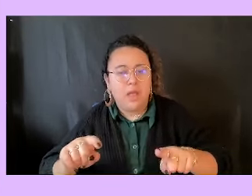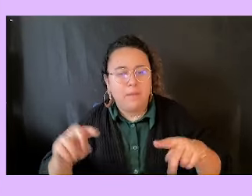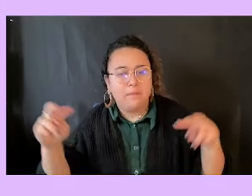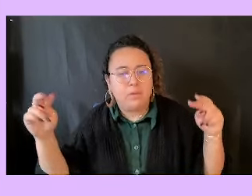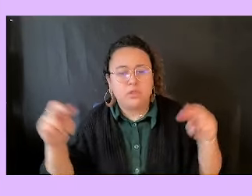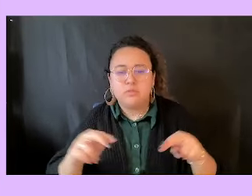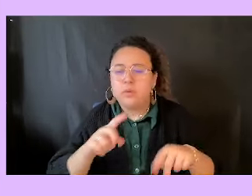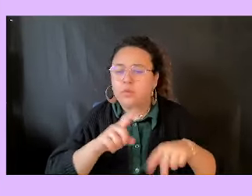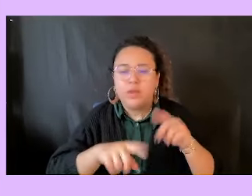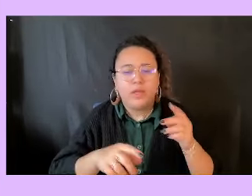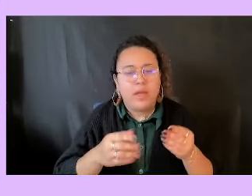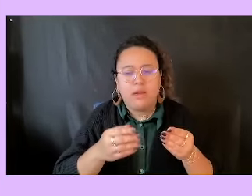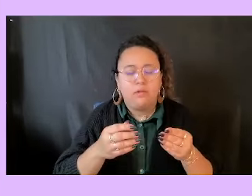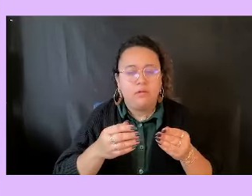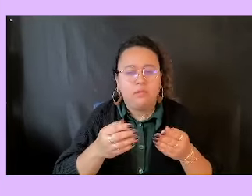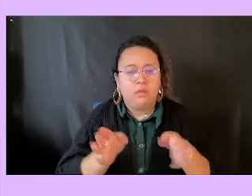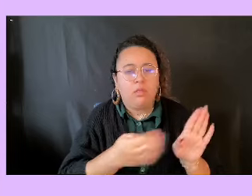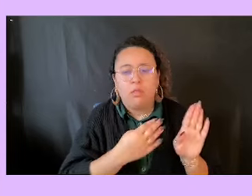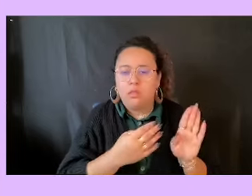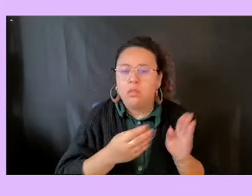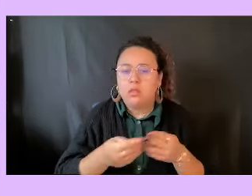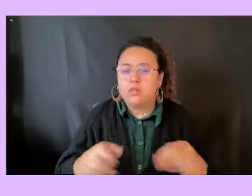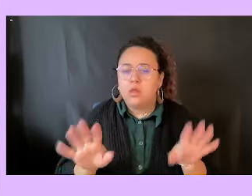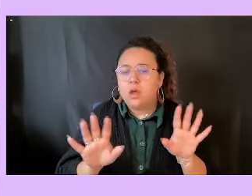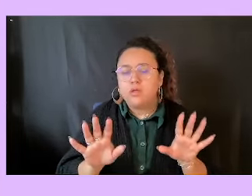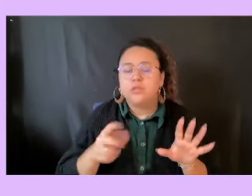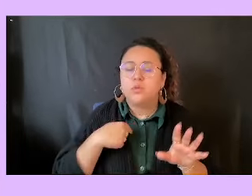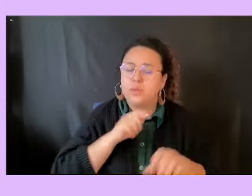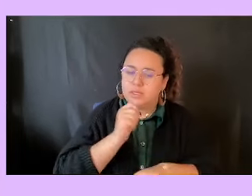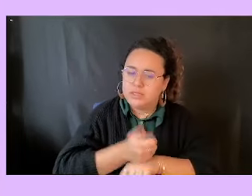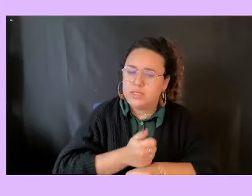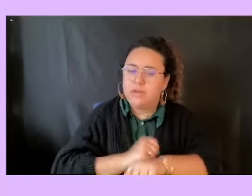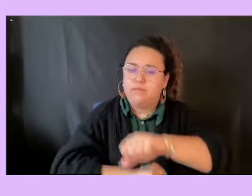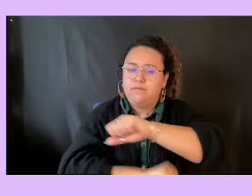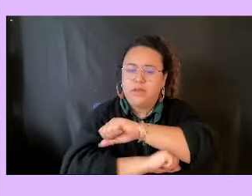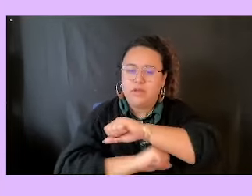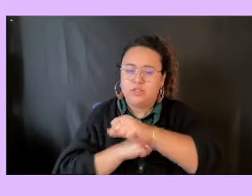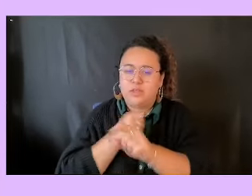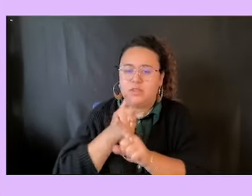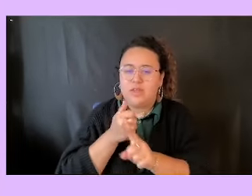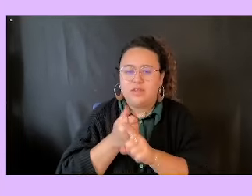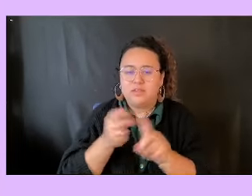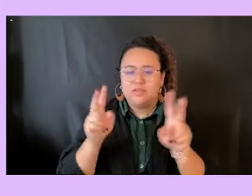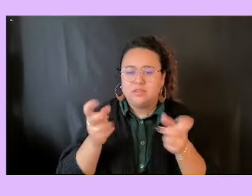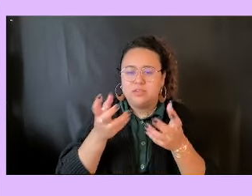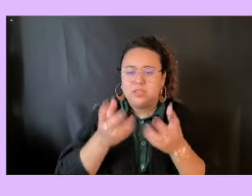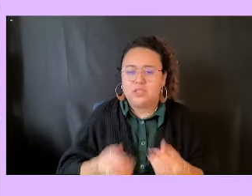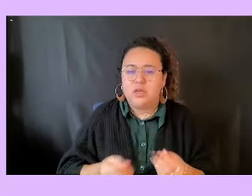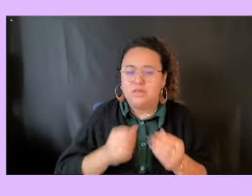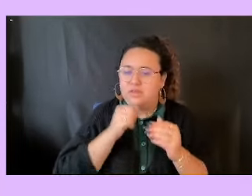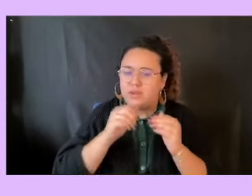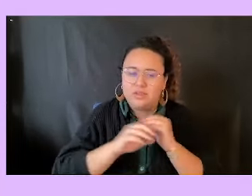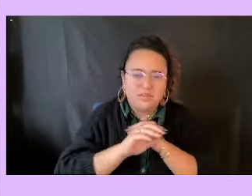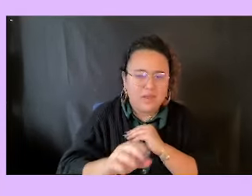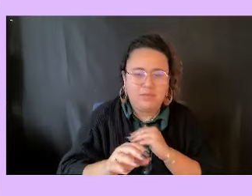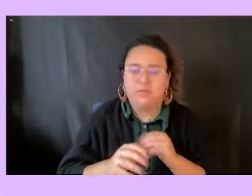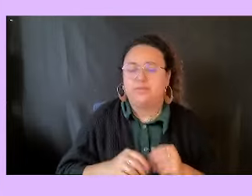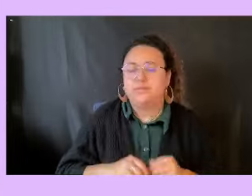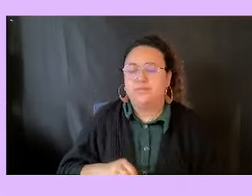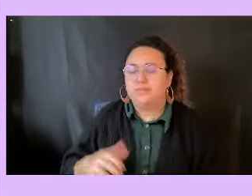if we want this to not be built on a foundation that is soft and not stable. Thank you,